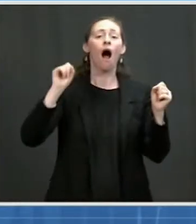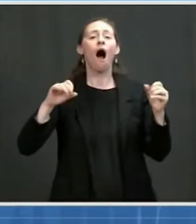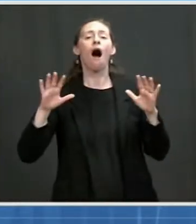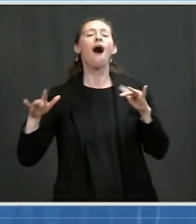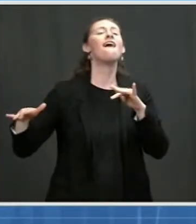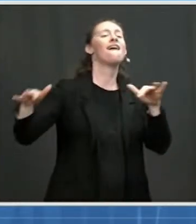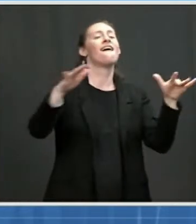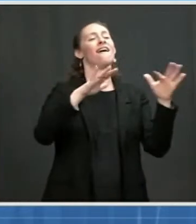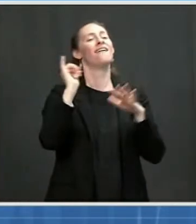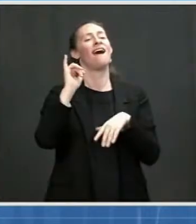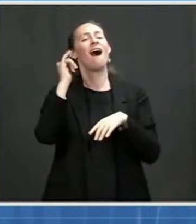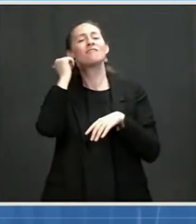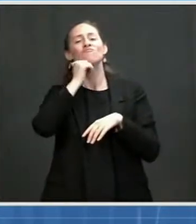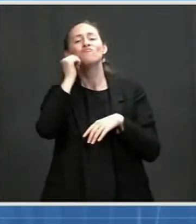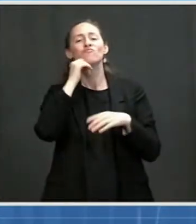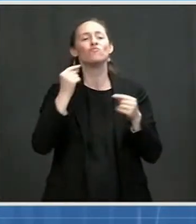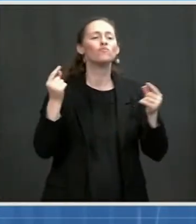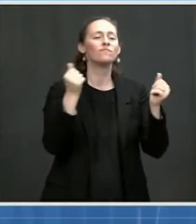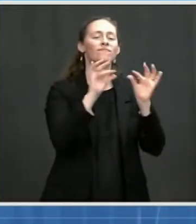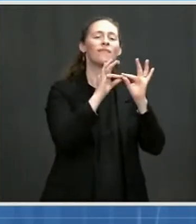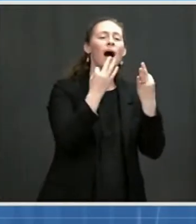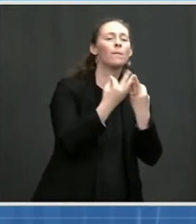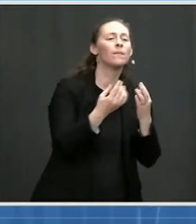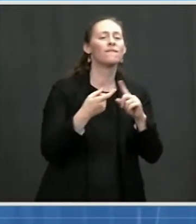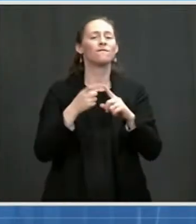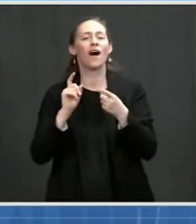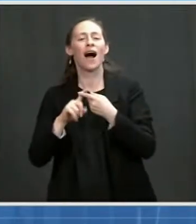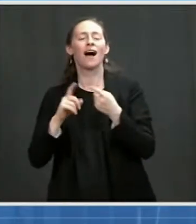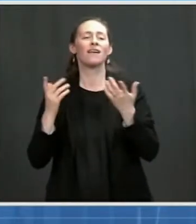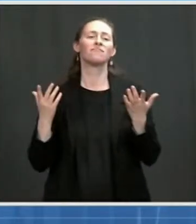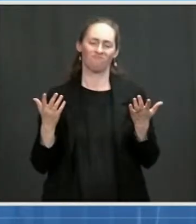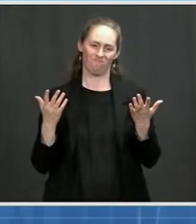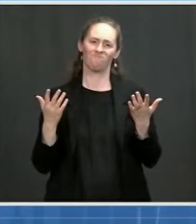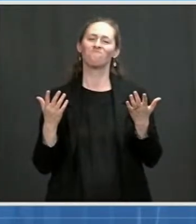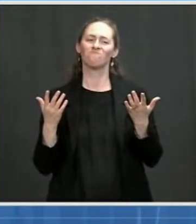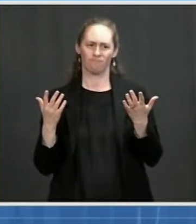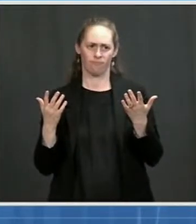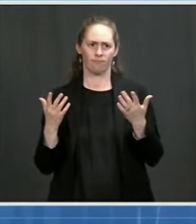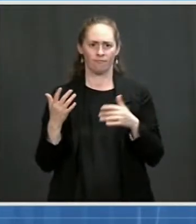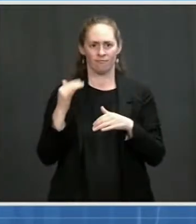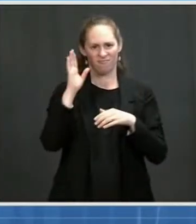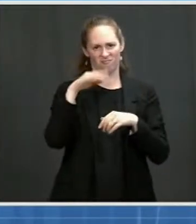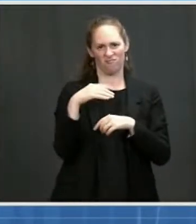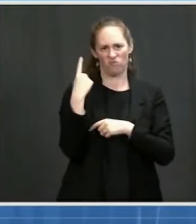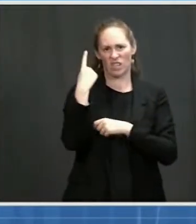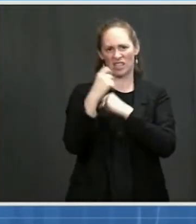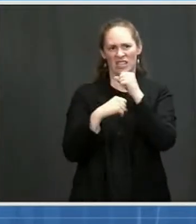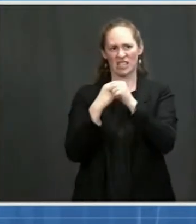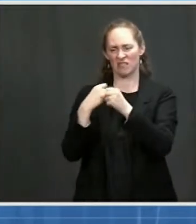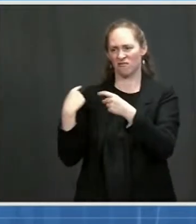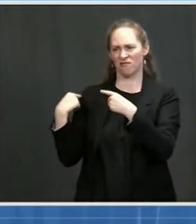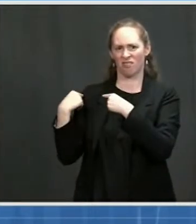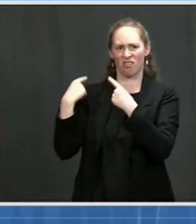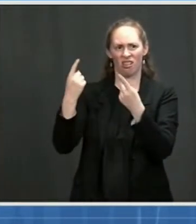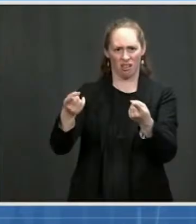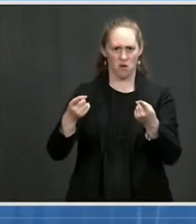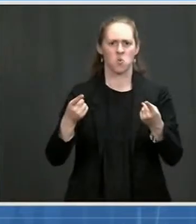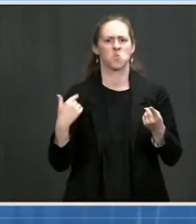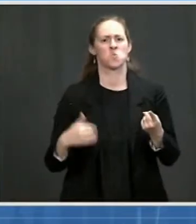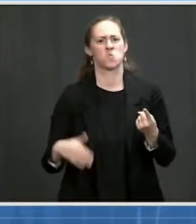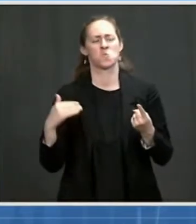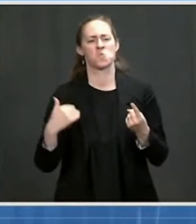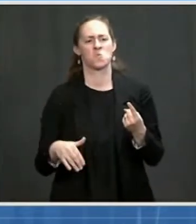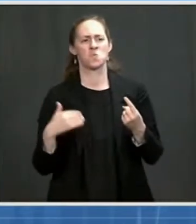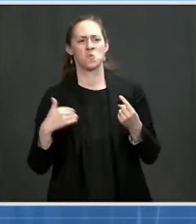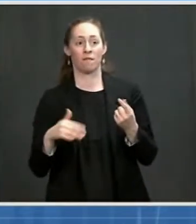friends and family. These are the events we missed over the last year, and we are now safe to do when we are